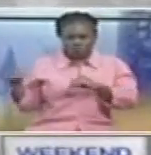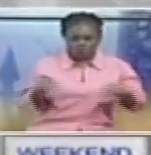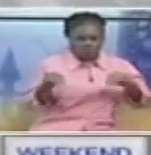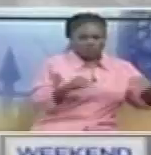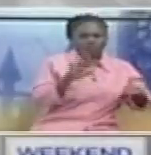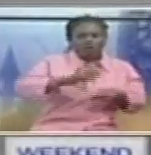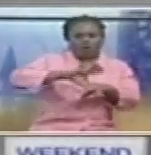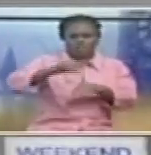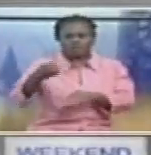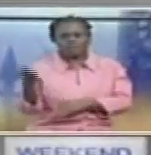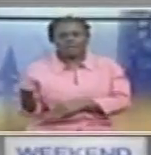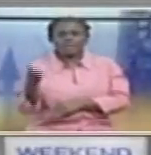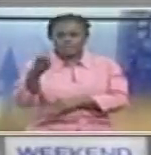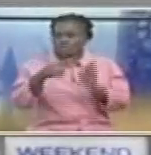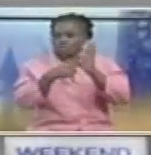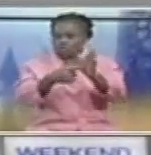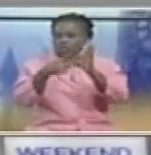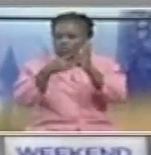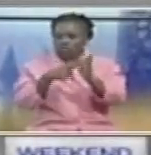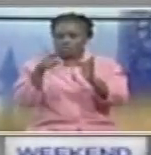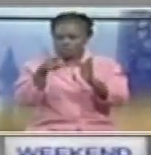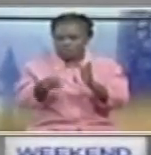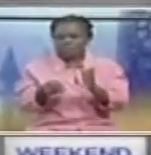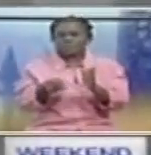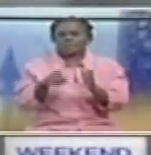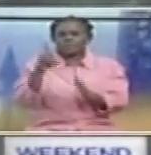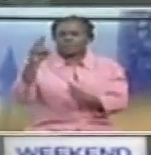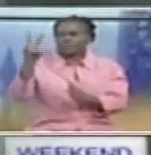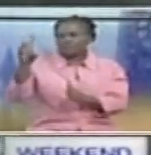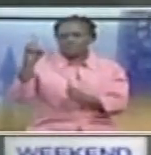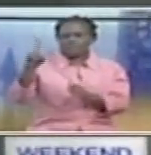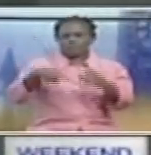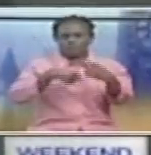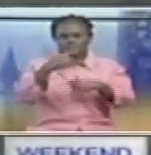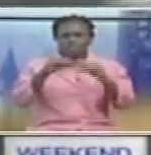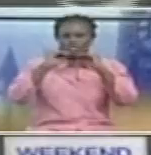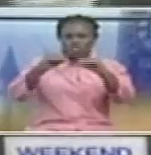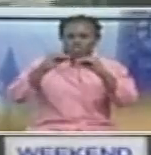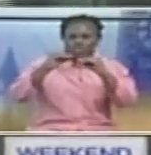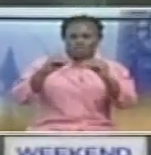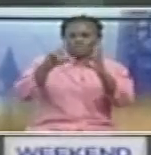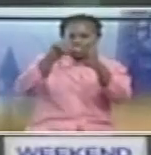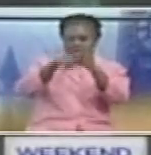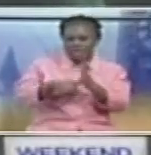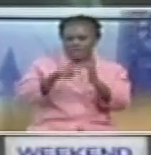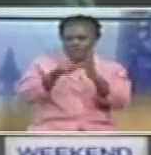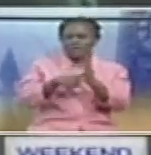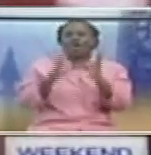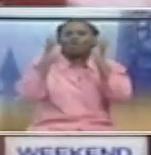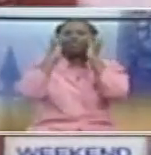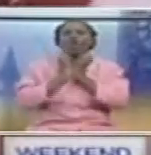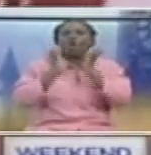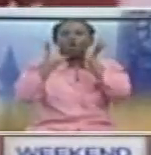streets of Kismayu. These images and scenes are encrypted in a DVD with a series of teachings by the late Muslim cleric Abu